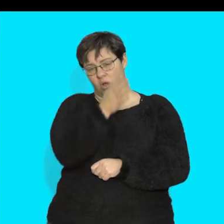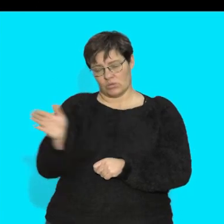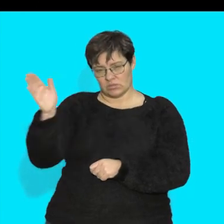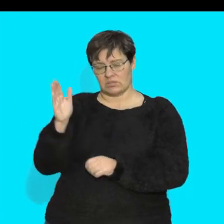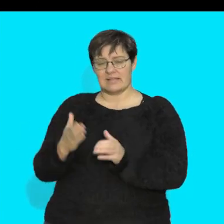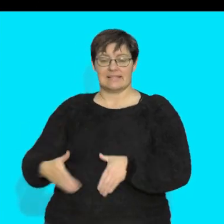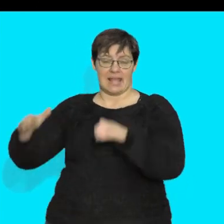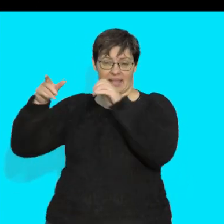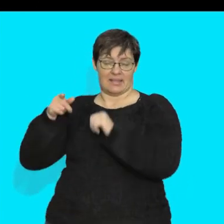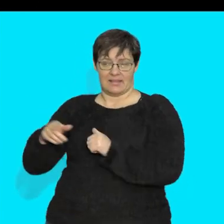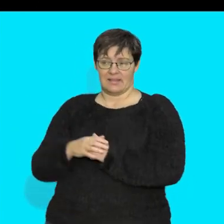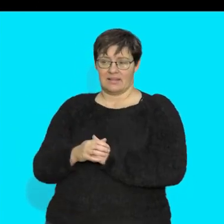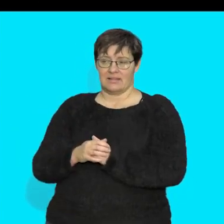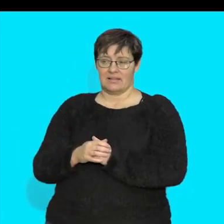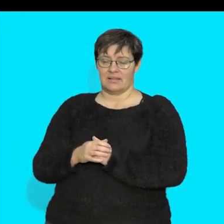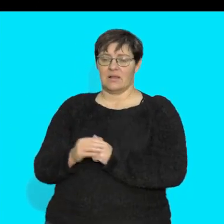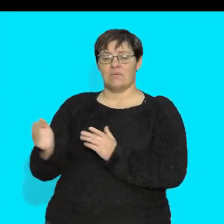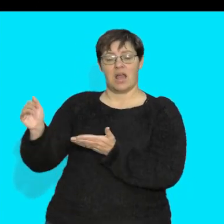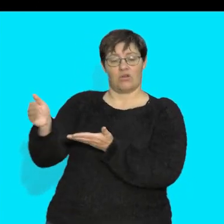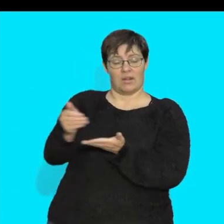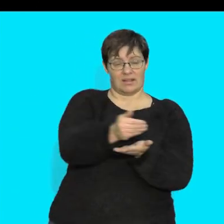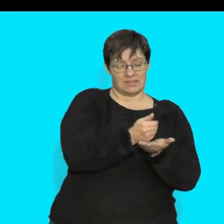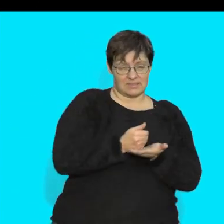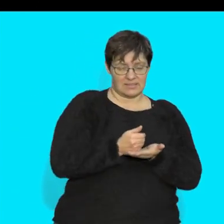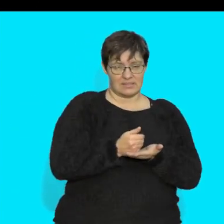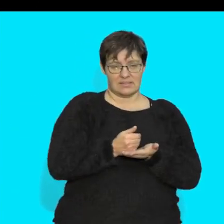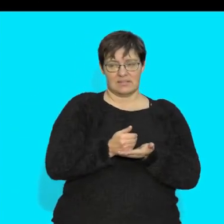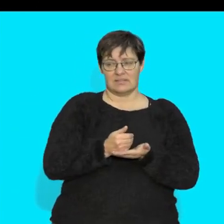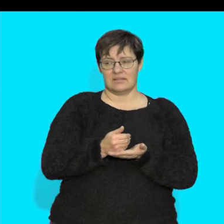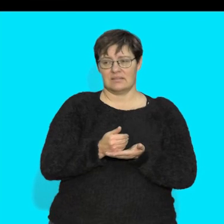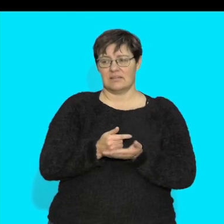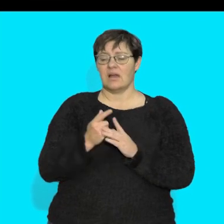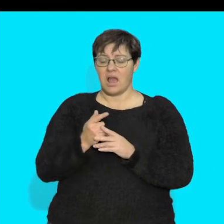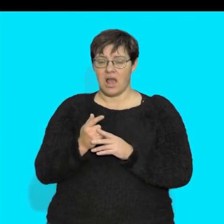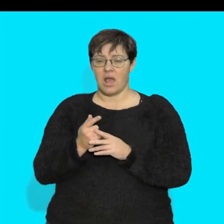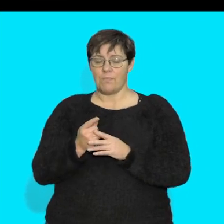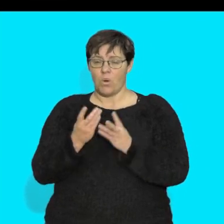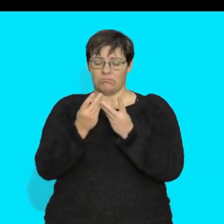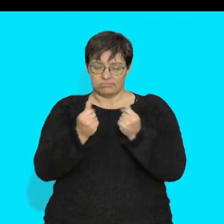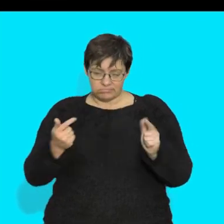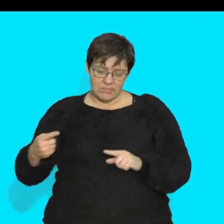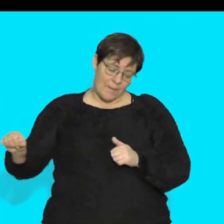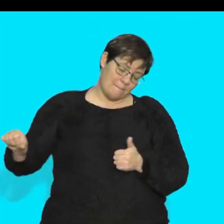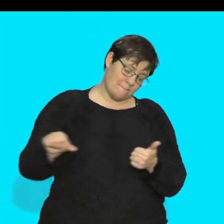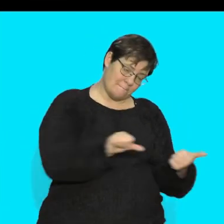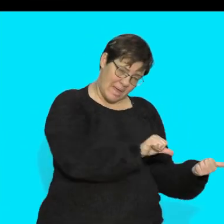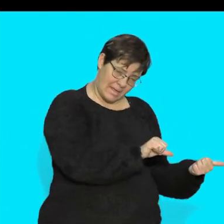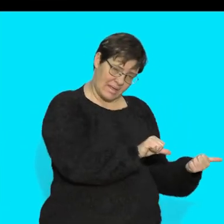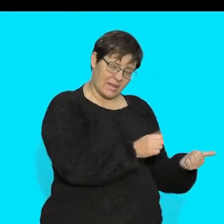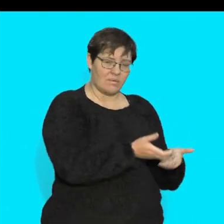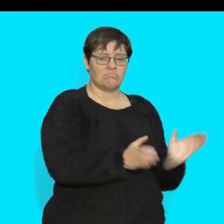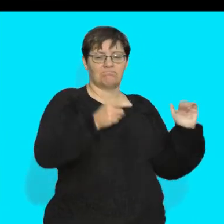tank. We collect it there. It gets concentrated, and it returns to the valve.